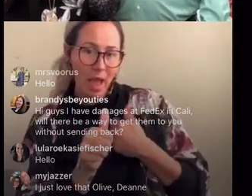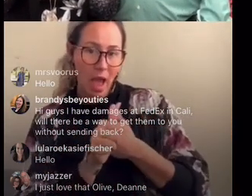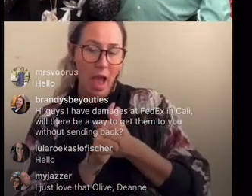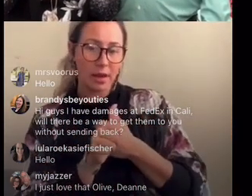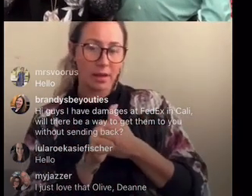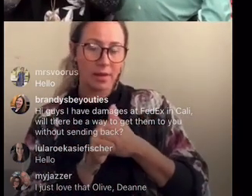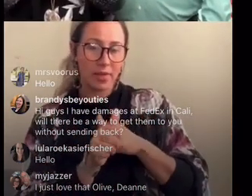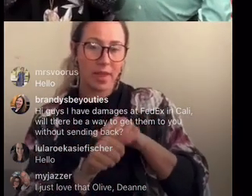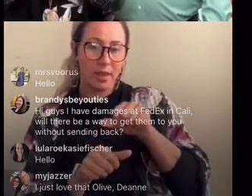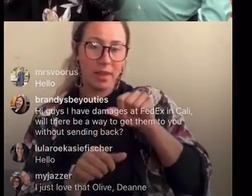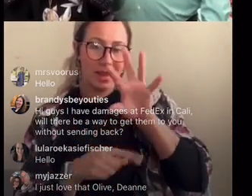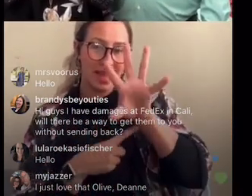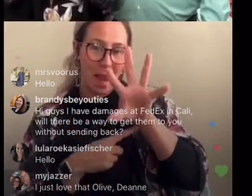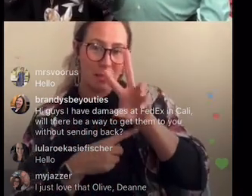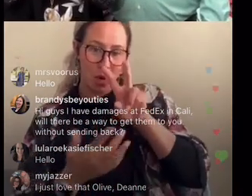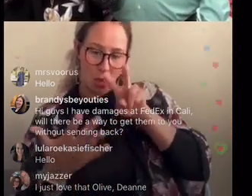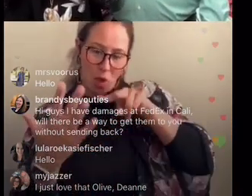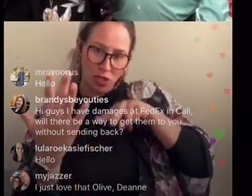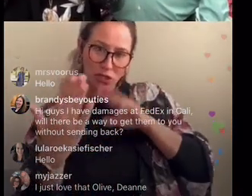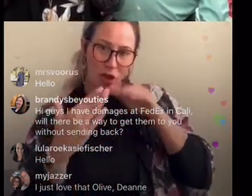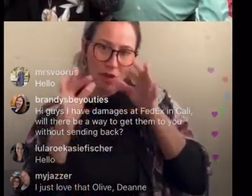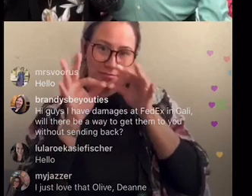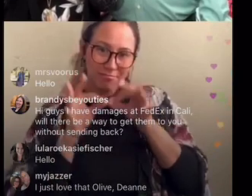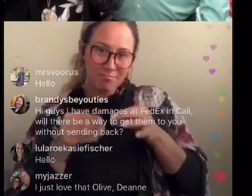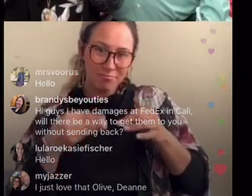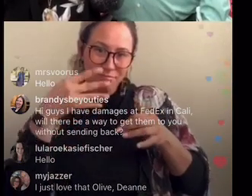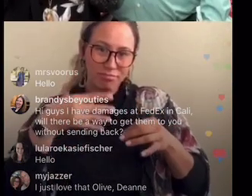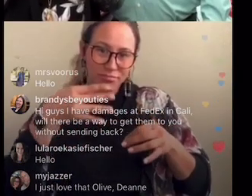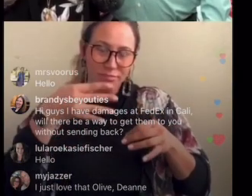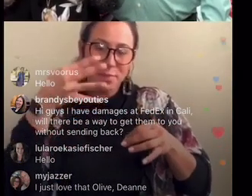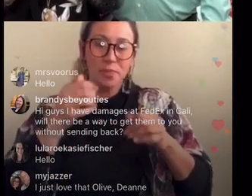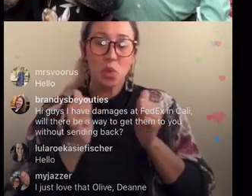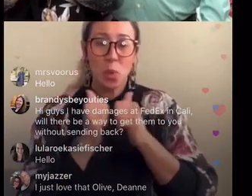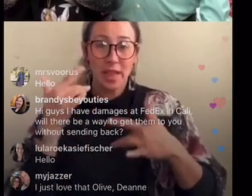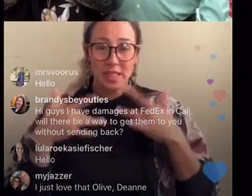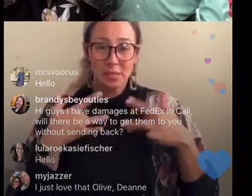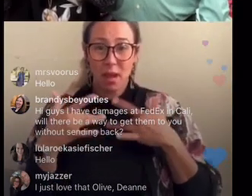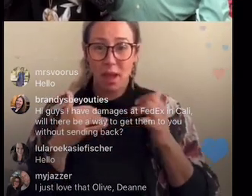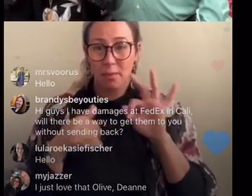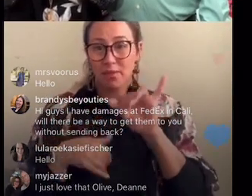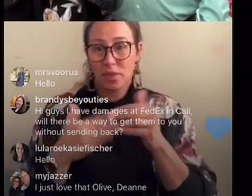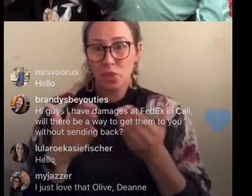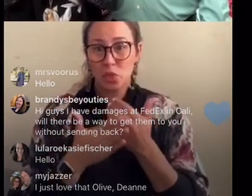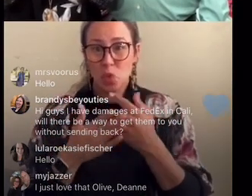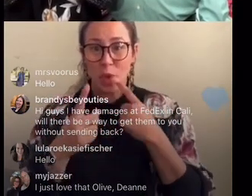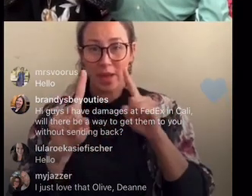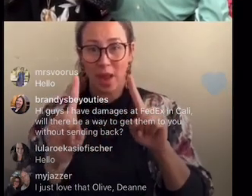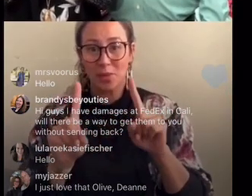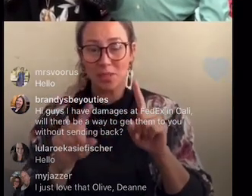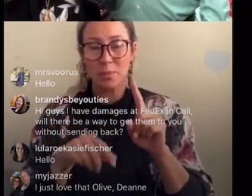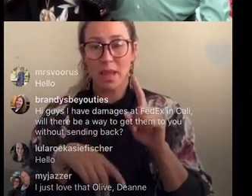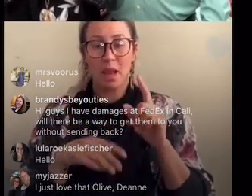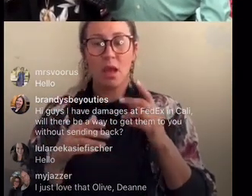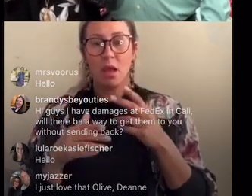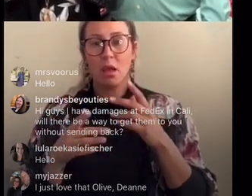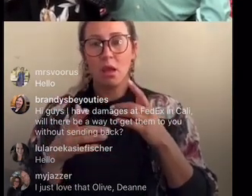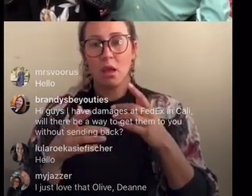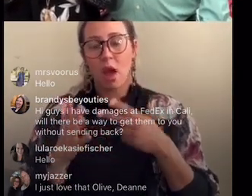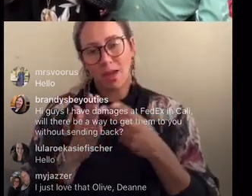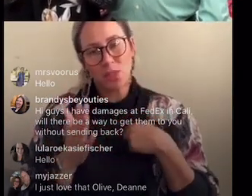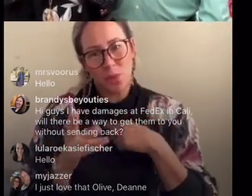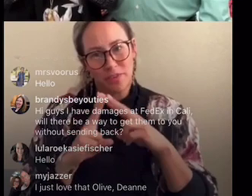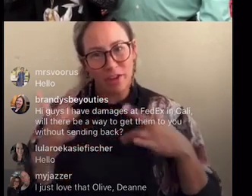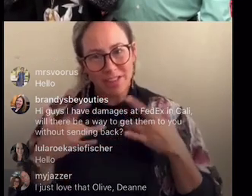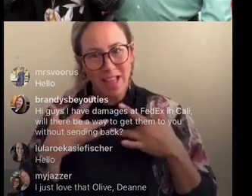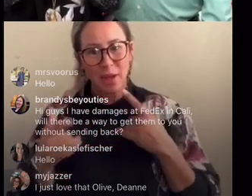heard me whisper. And with the excitement of this new announcement, and honestly, we're excited about it. We've